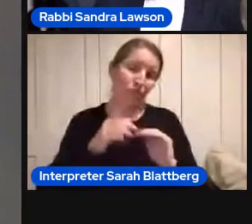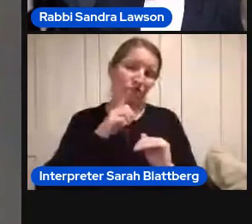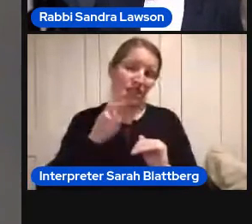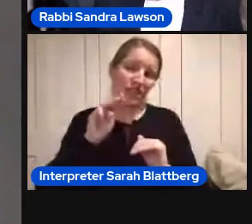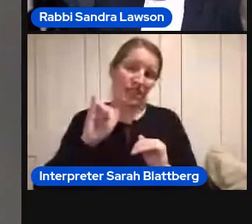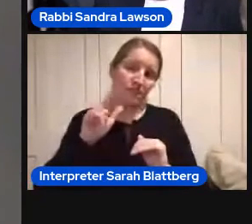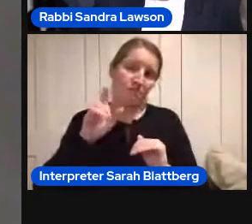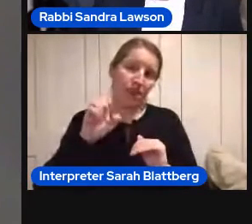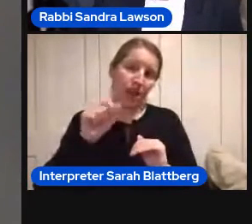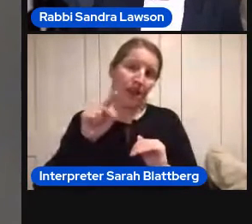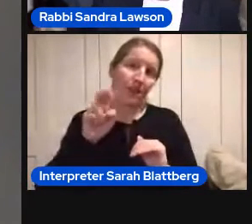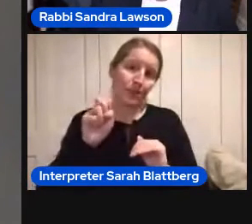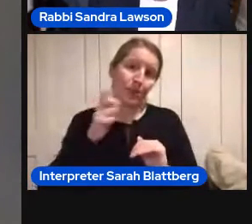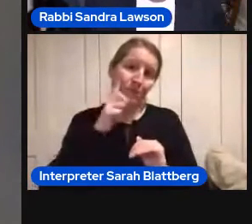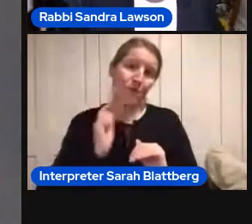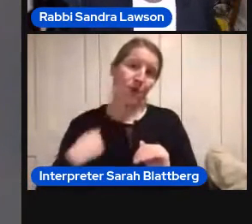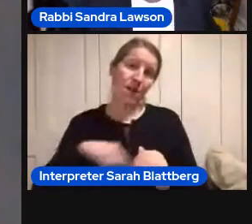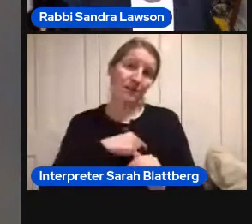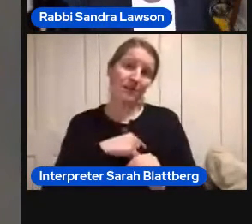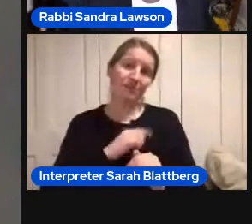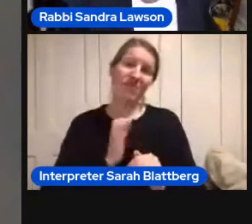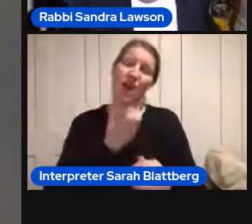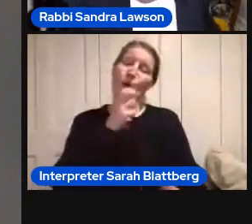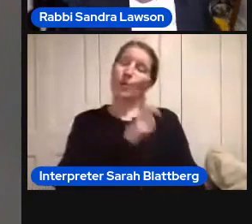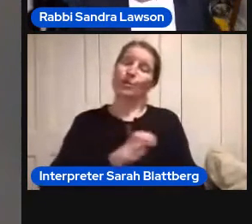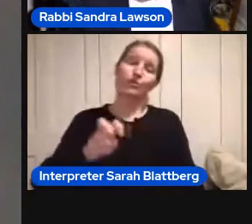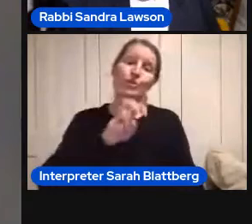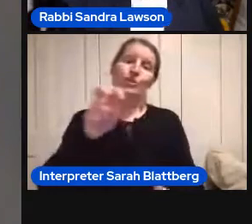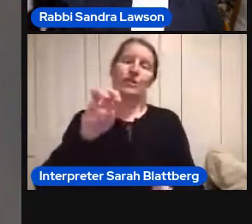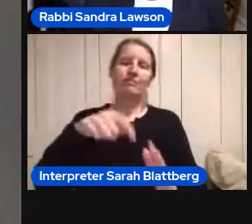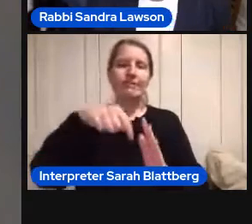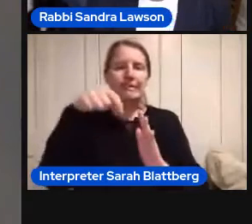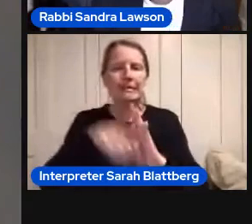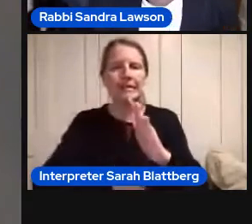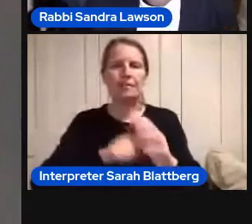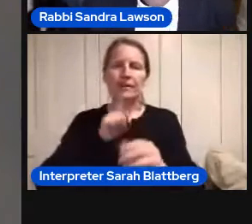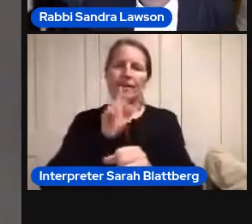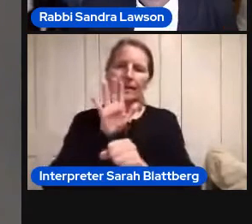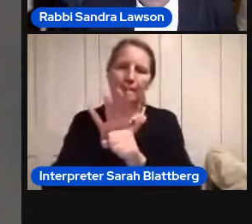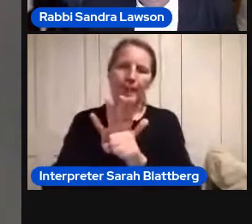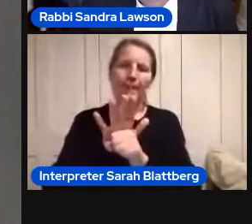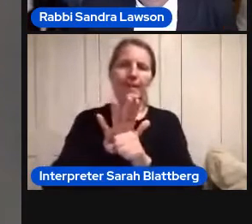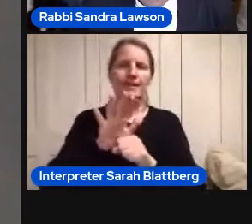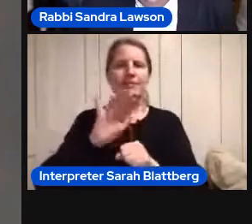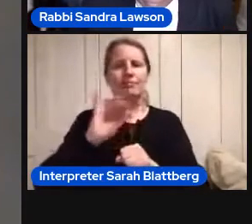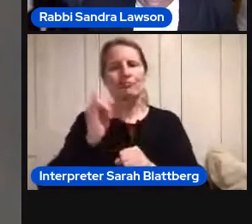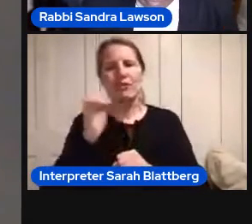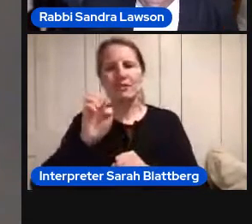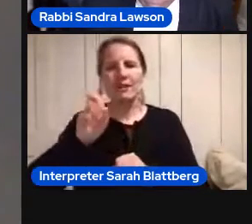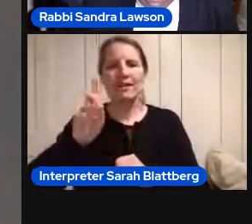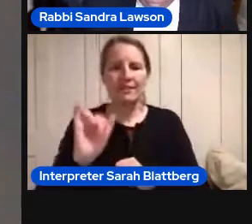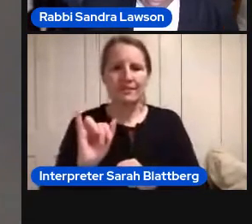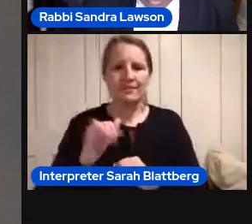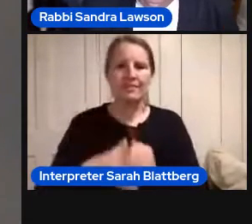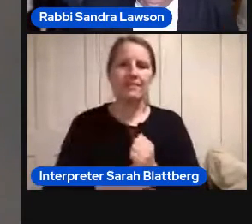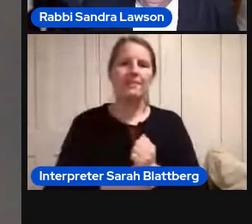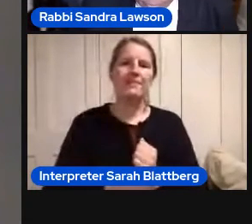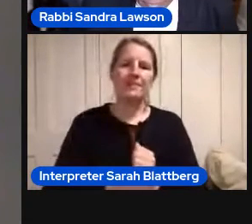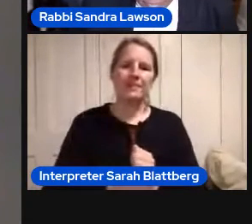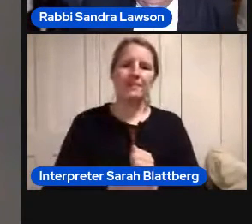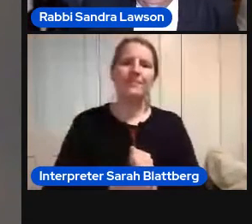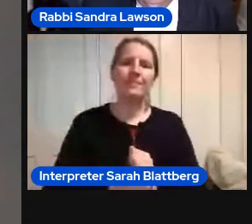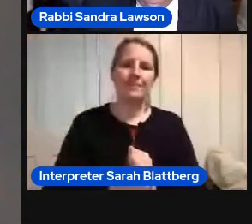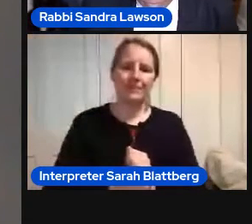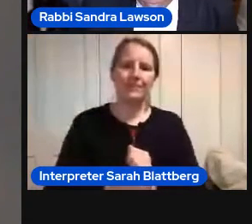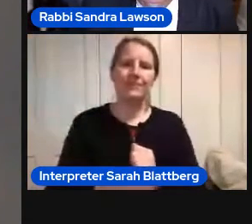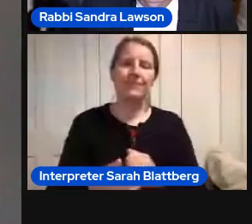on our Atlanta Jewish community's journey towards deepening our commitment to justice, equity, diversity, and inclusion.